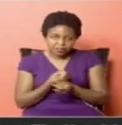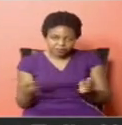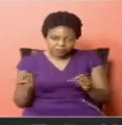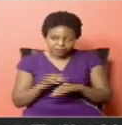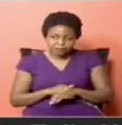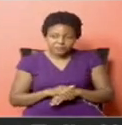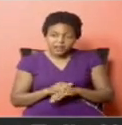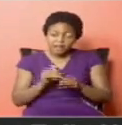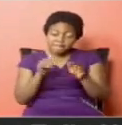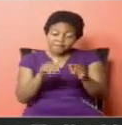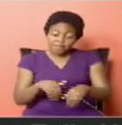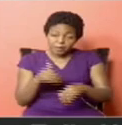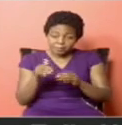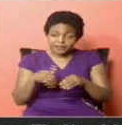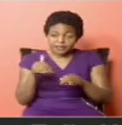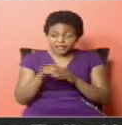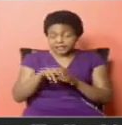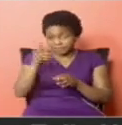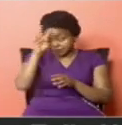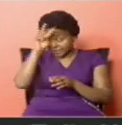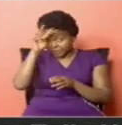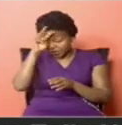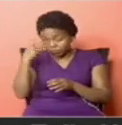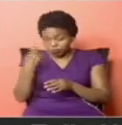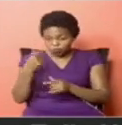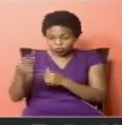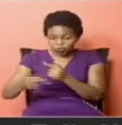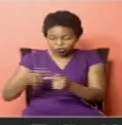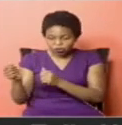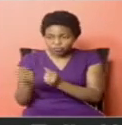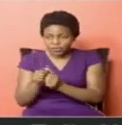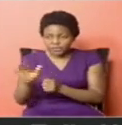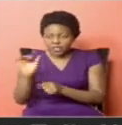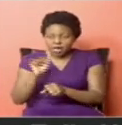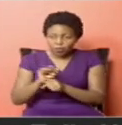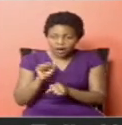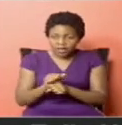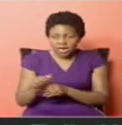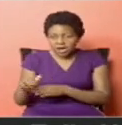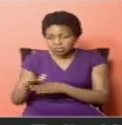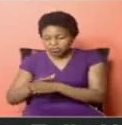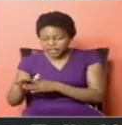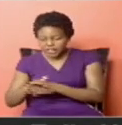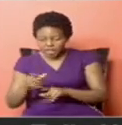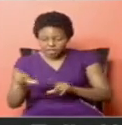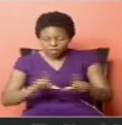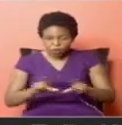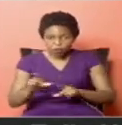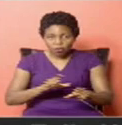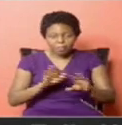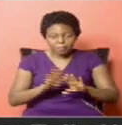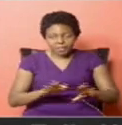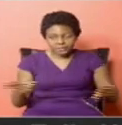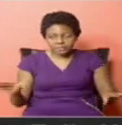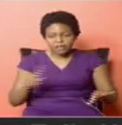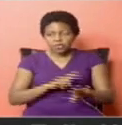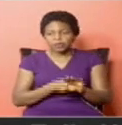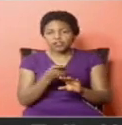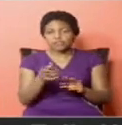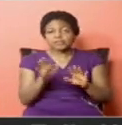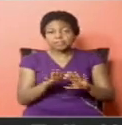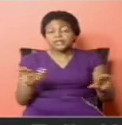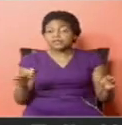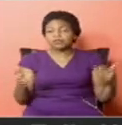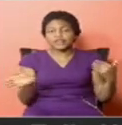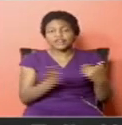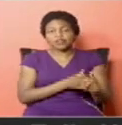Farmers in rural areas who are undertaking their daily activities, trading in local markets, as we know, when these markets were